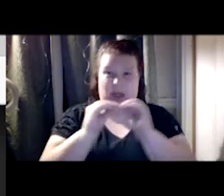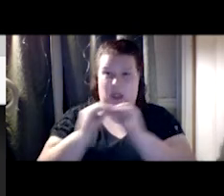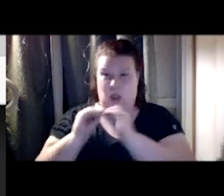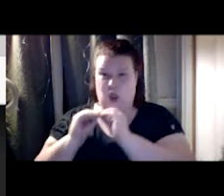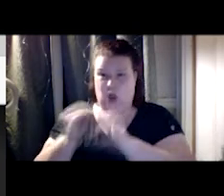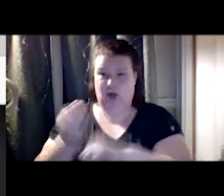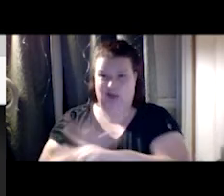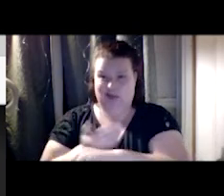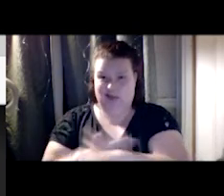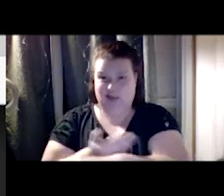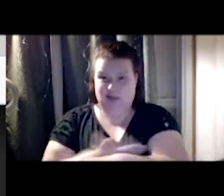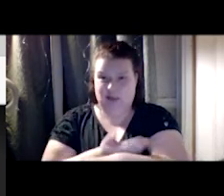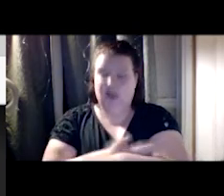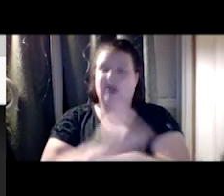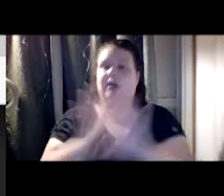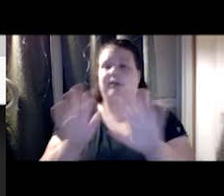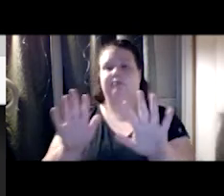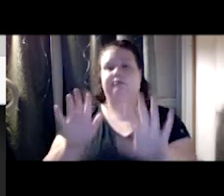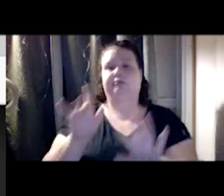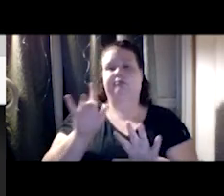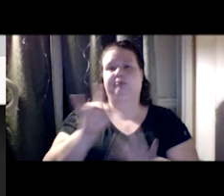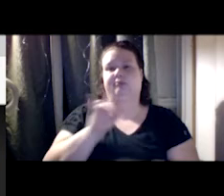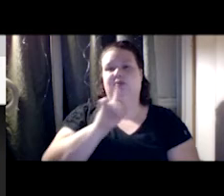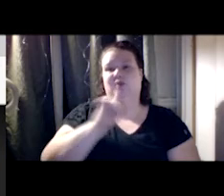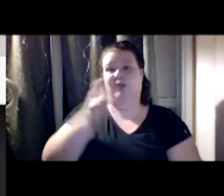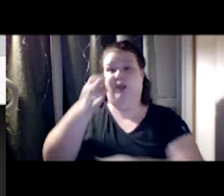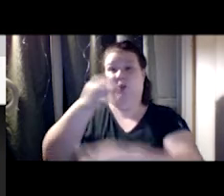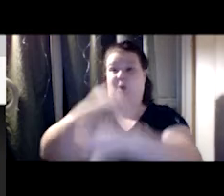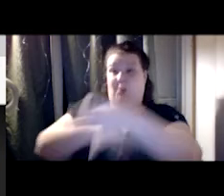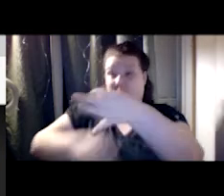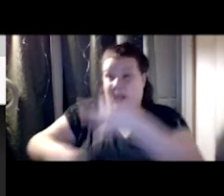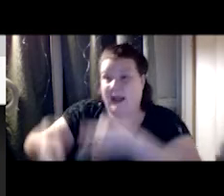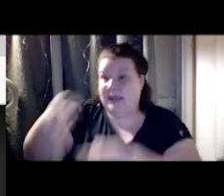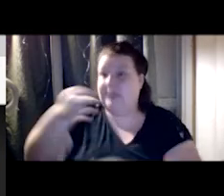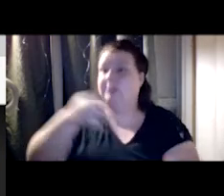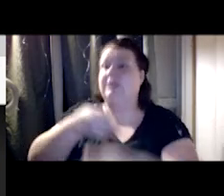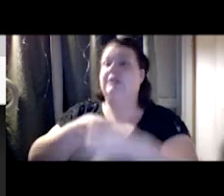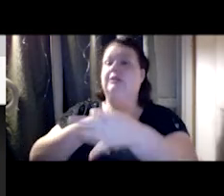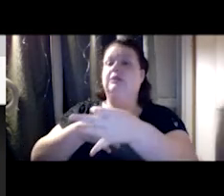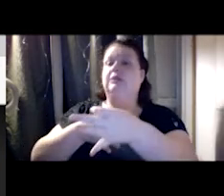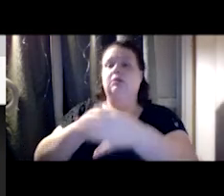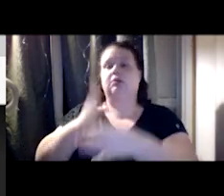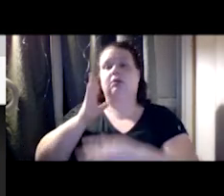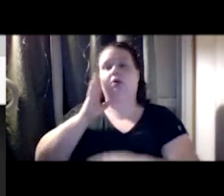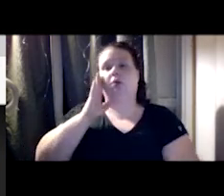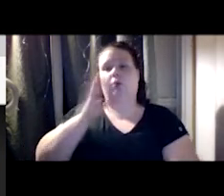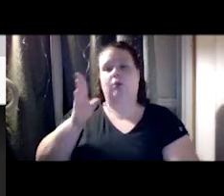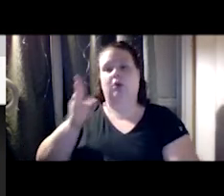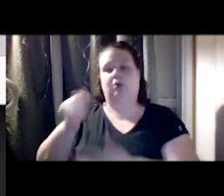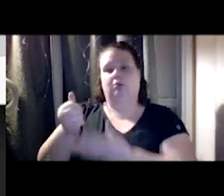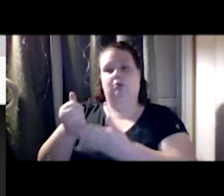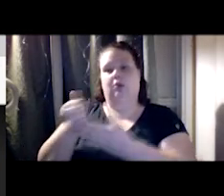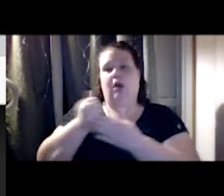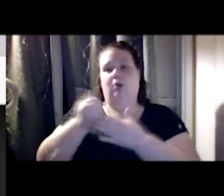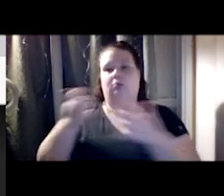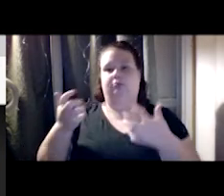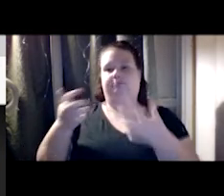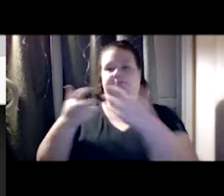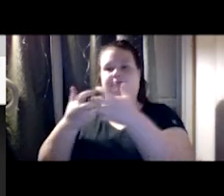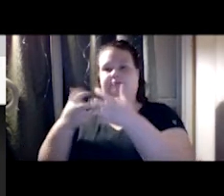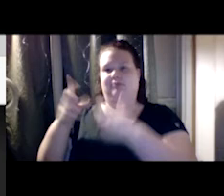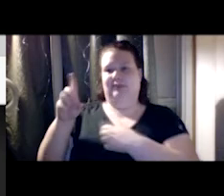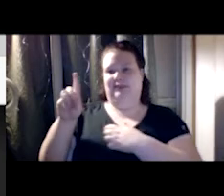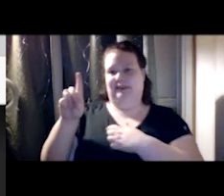the replacement would truly align with the pieces that Dina went over as far